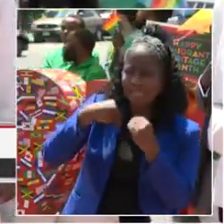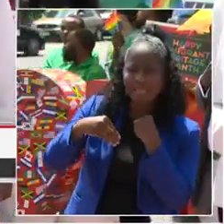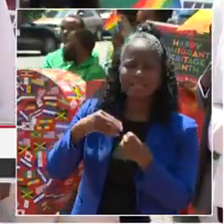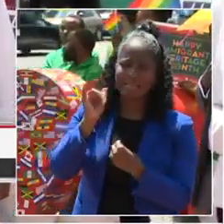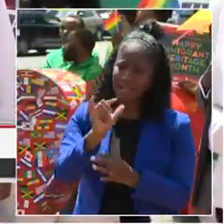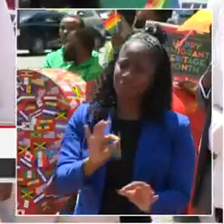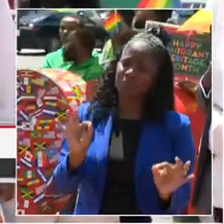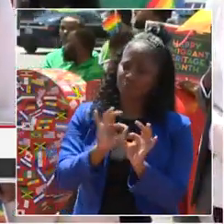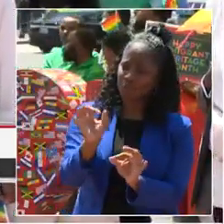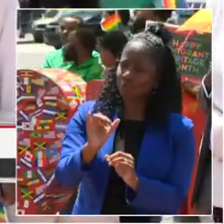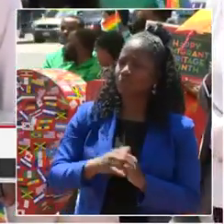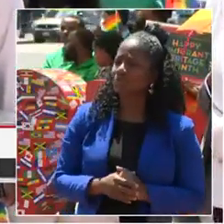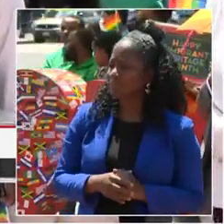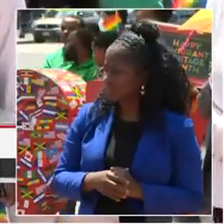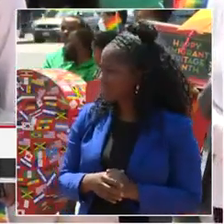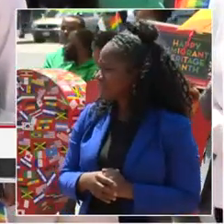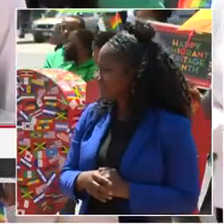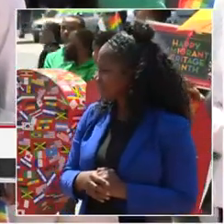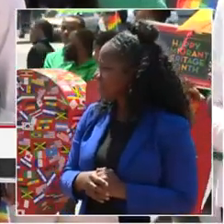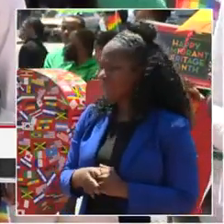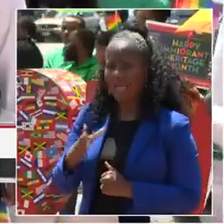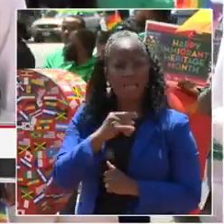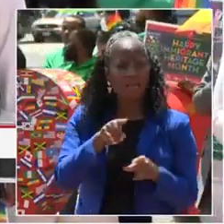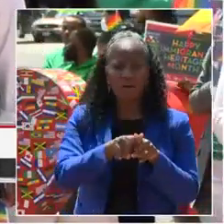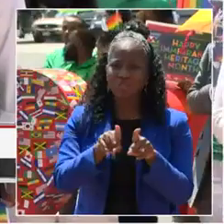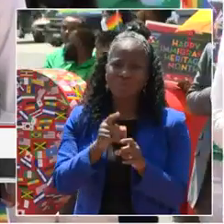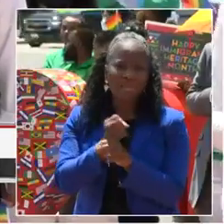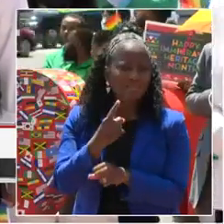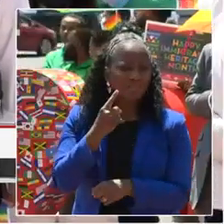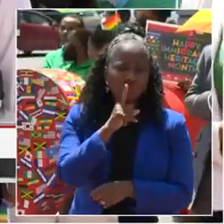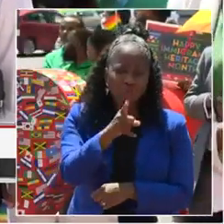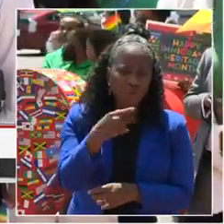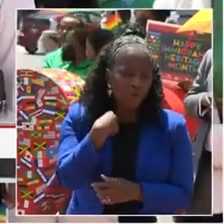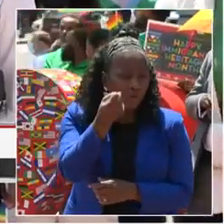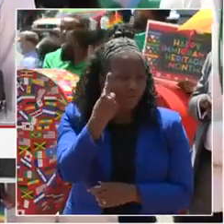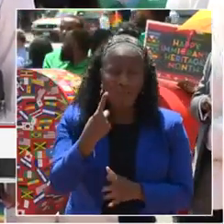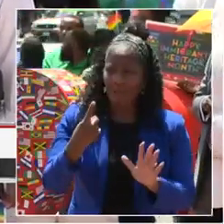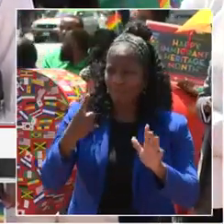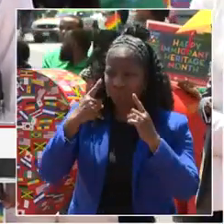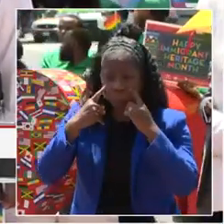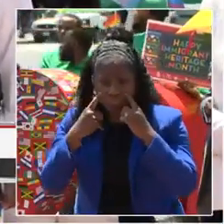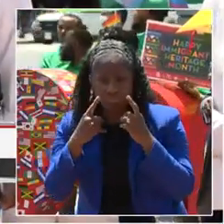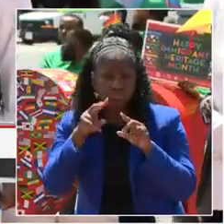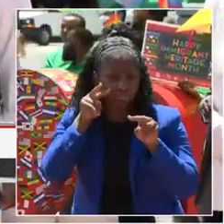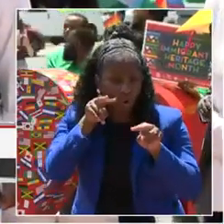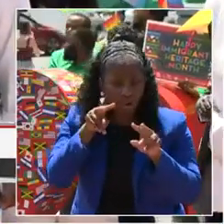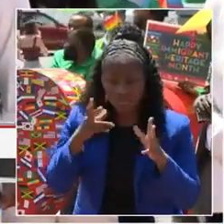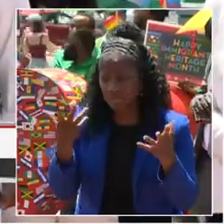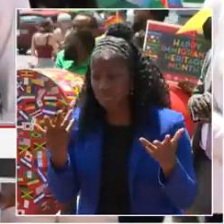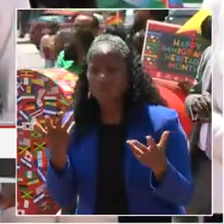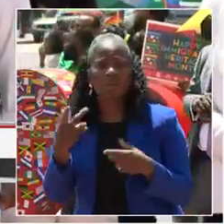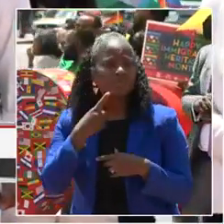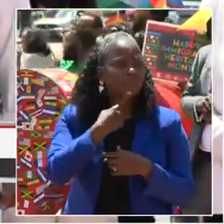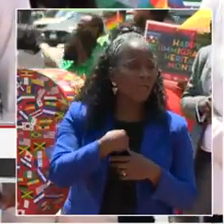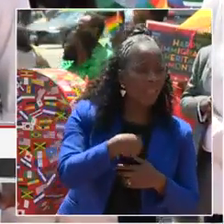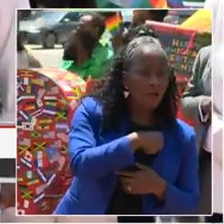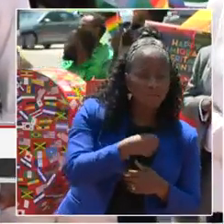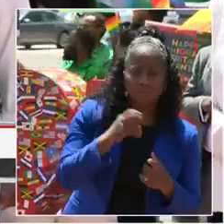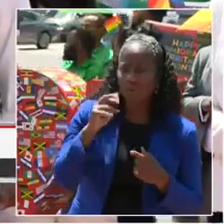important too, and just be sensible about being out there. Keep your eyes open. You can tell us, you can tell the police if